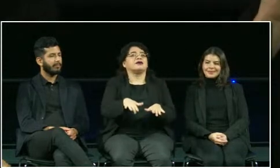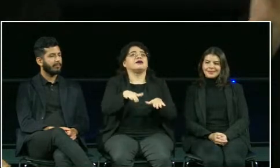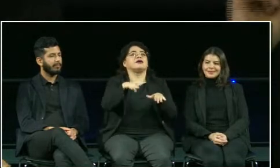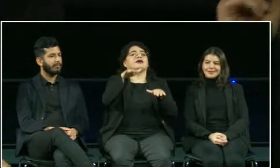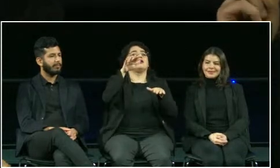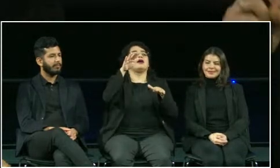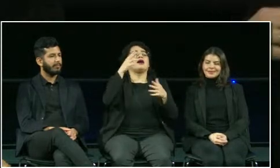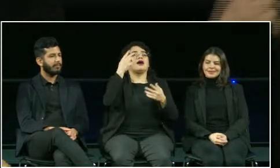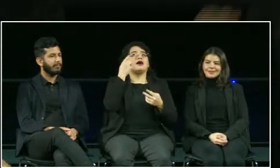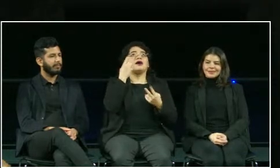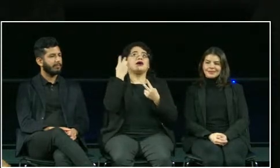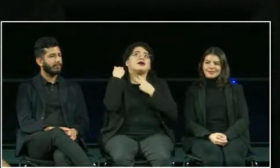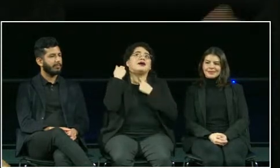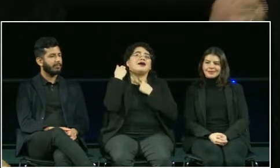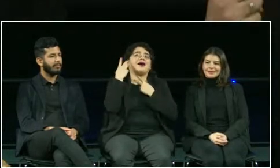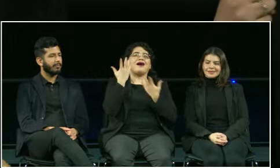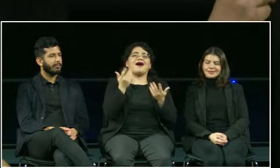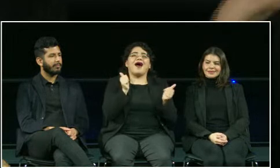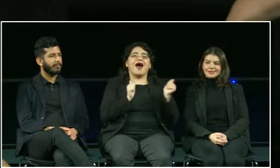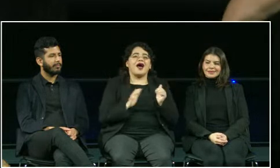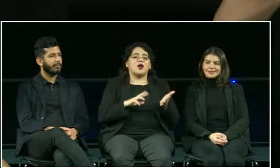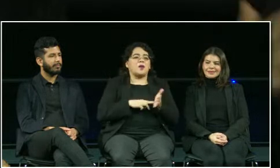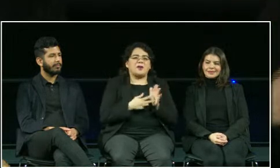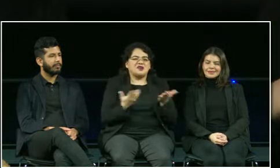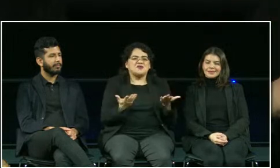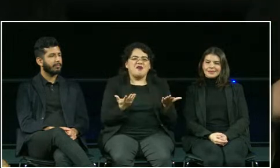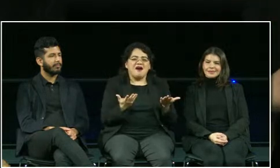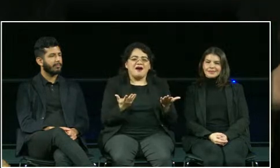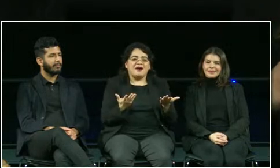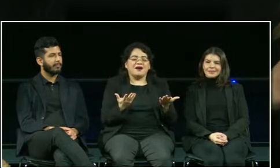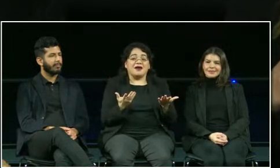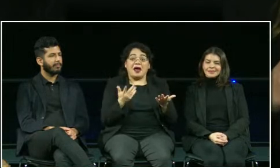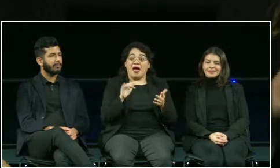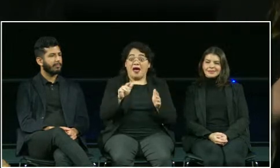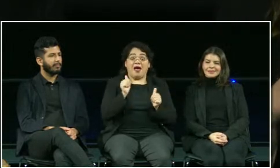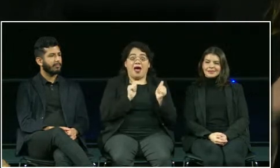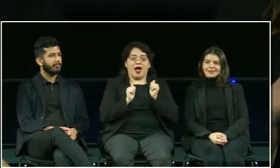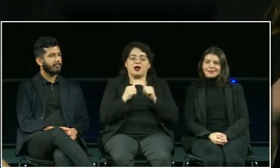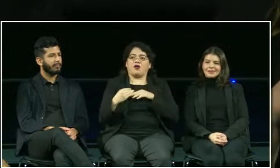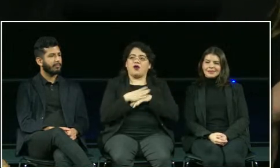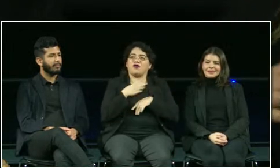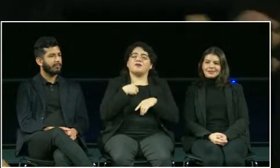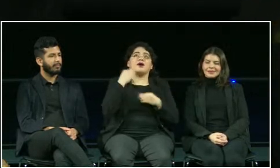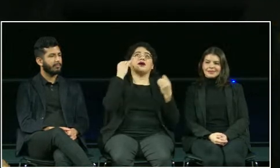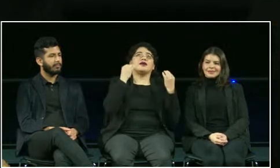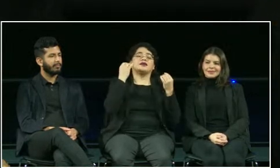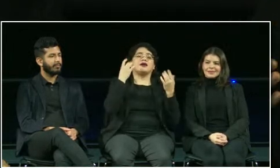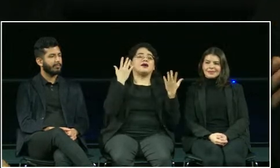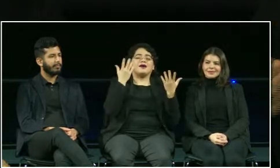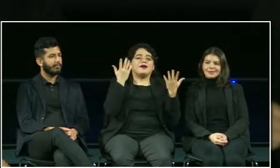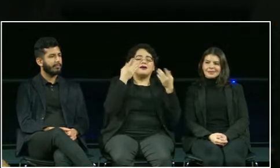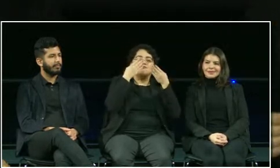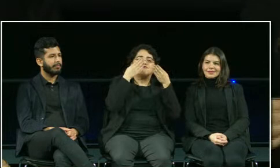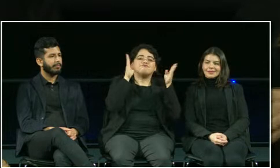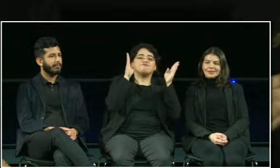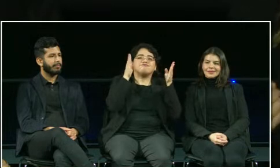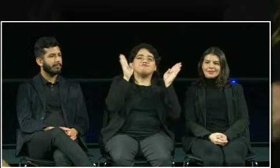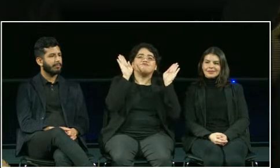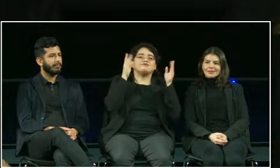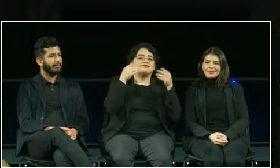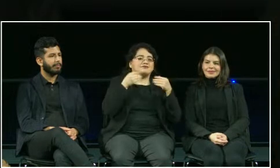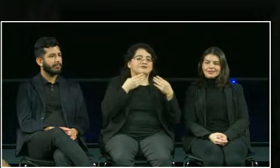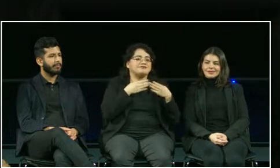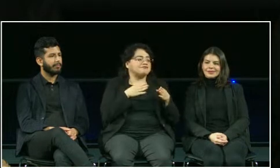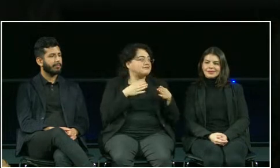an actor. An actor can change the ideas, for example, the non-actors normally they